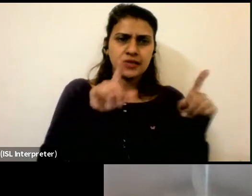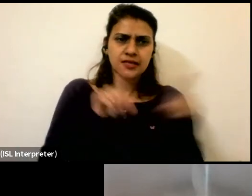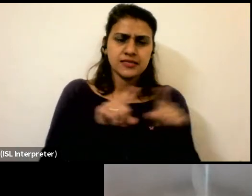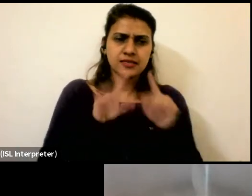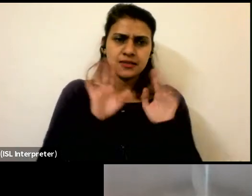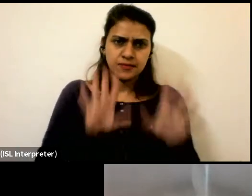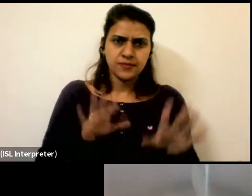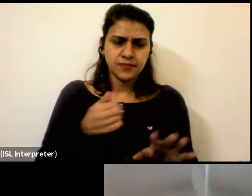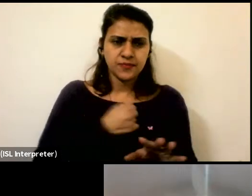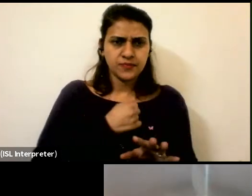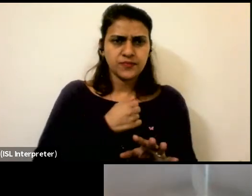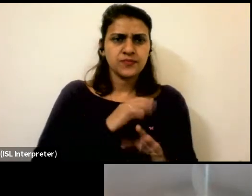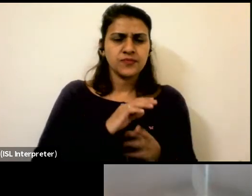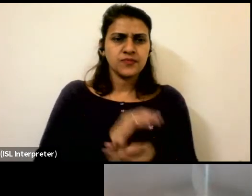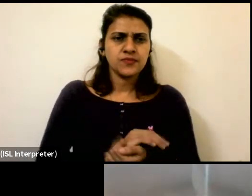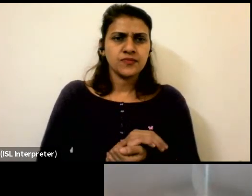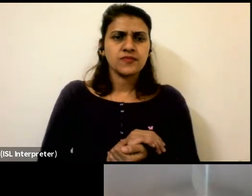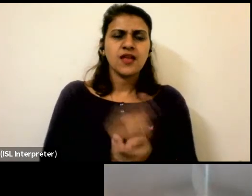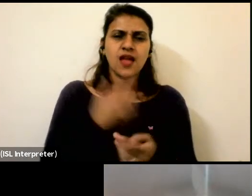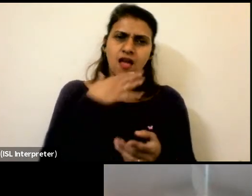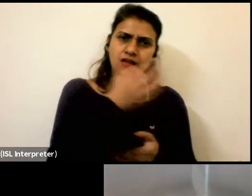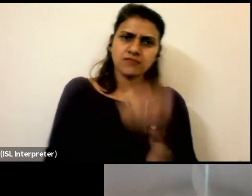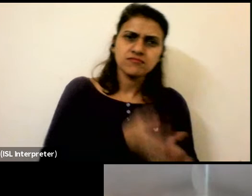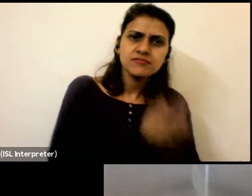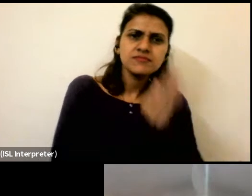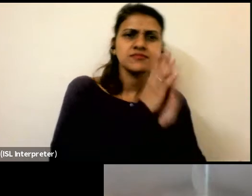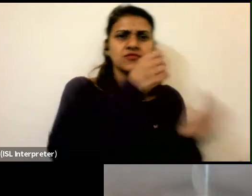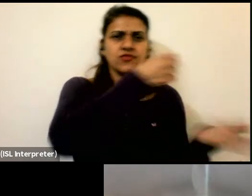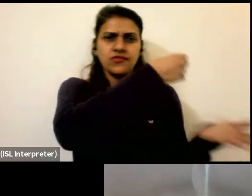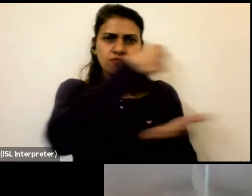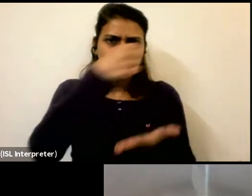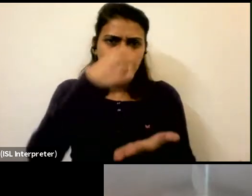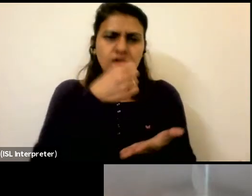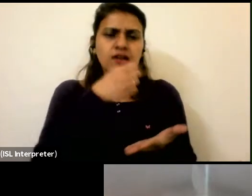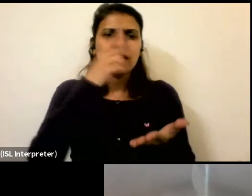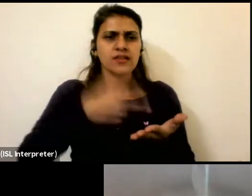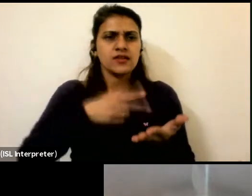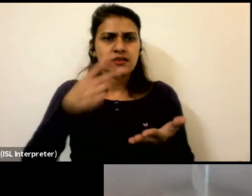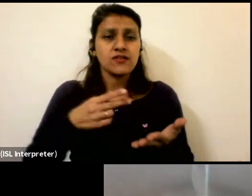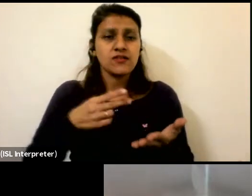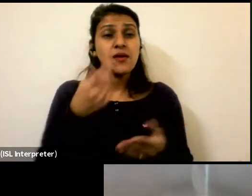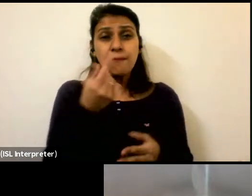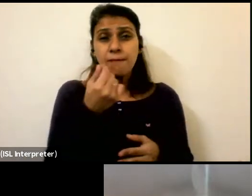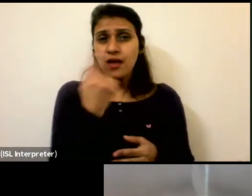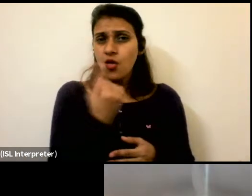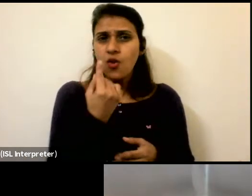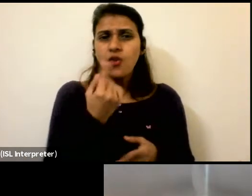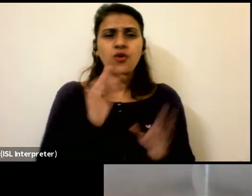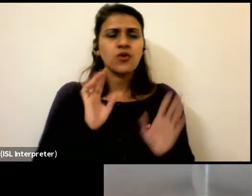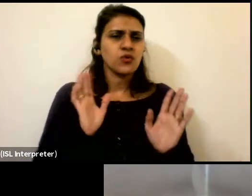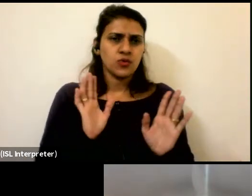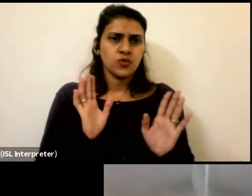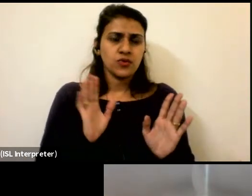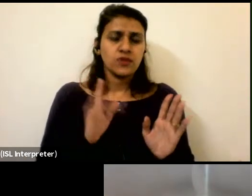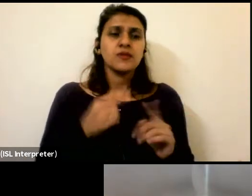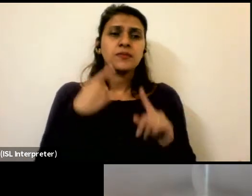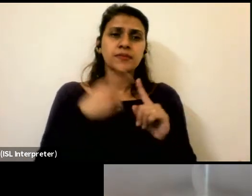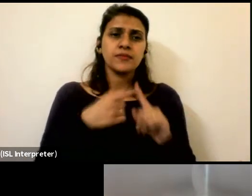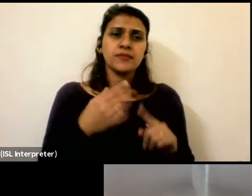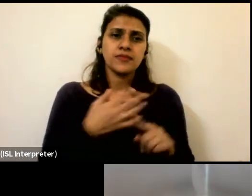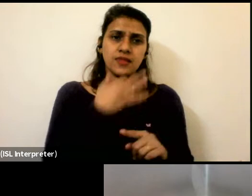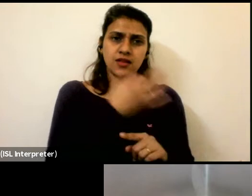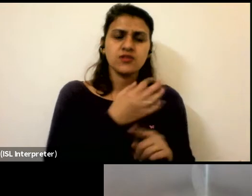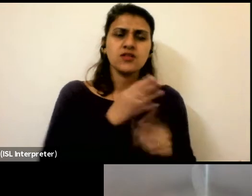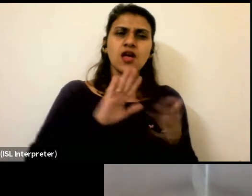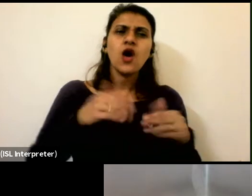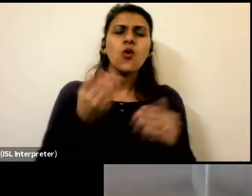for, funding and support for this. So we not only go for money, but we also go for saying, how do we